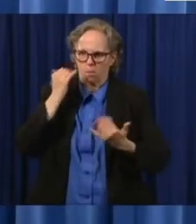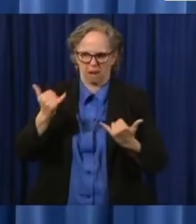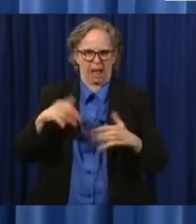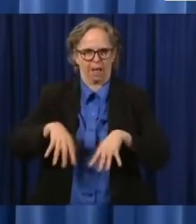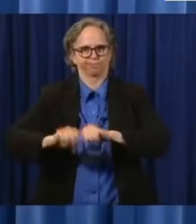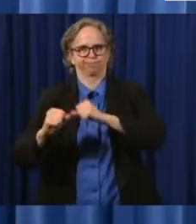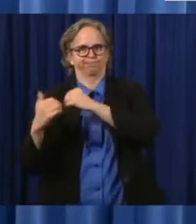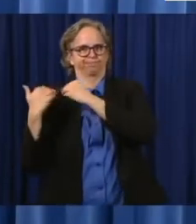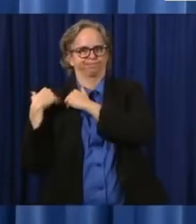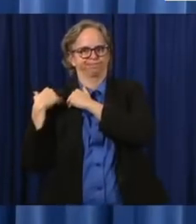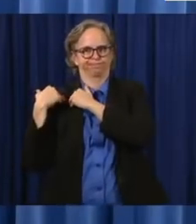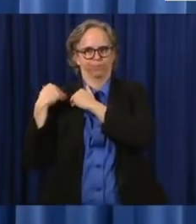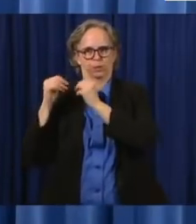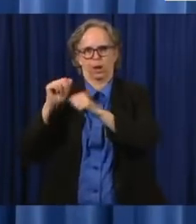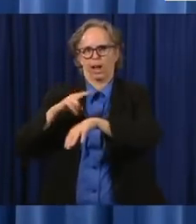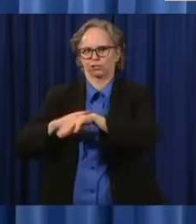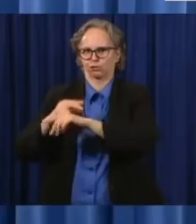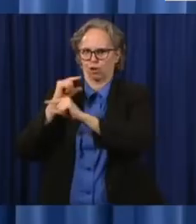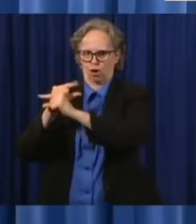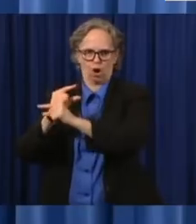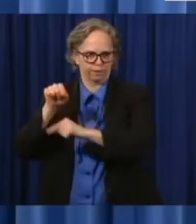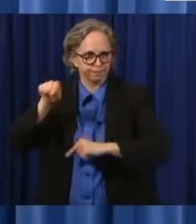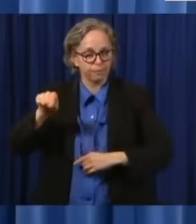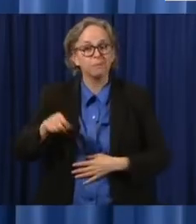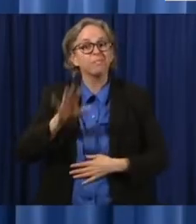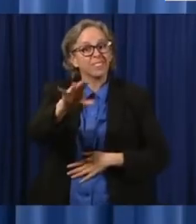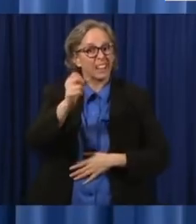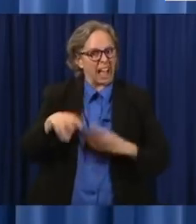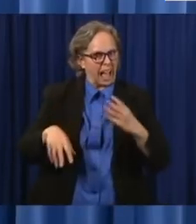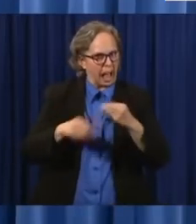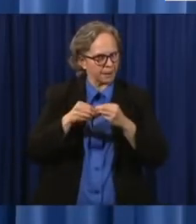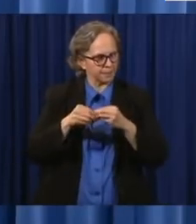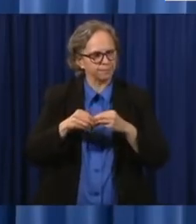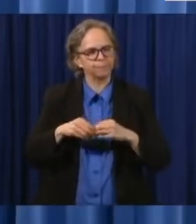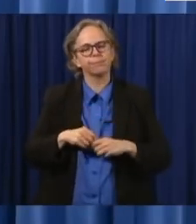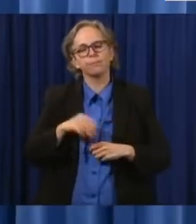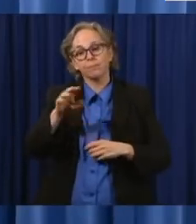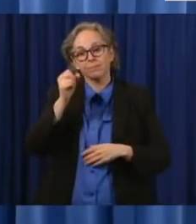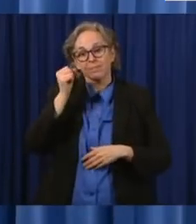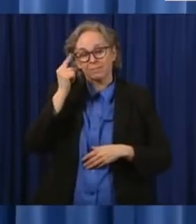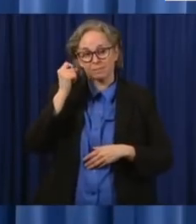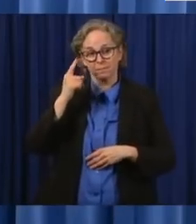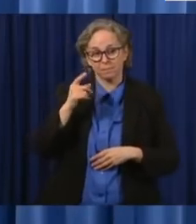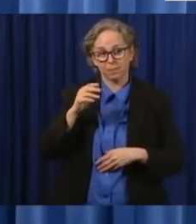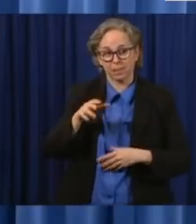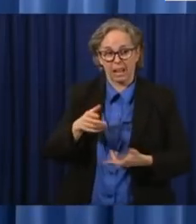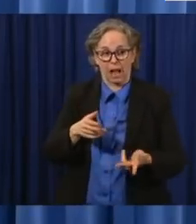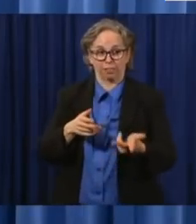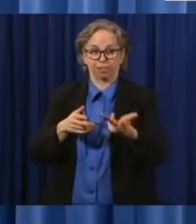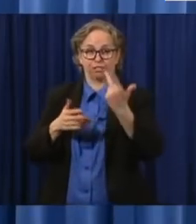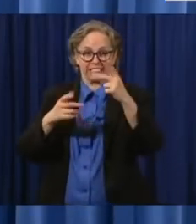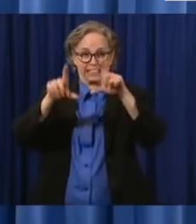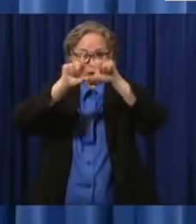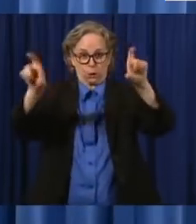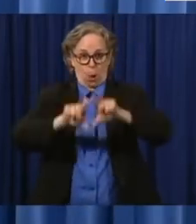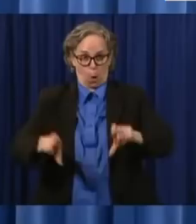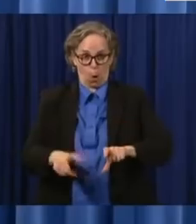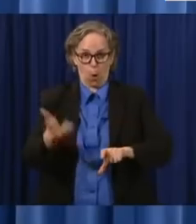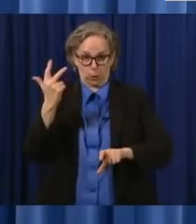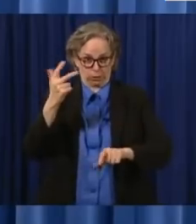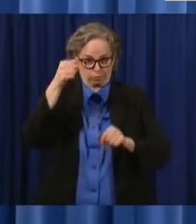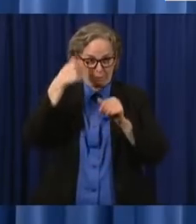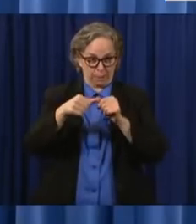In addition to that, we are reaching out to our three regions and our partners in those three